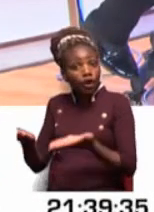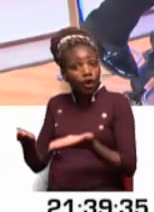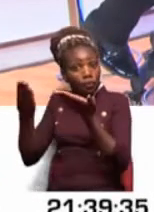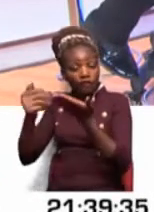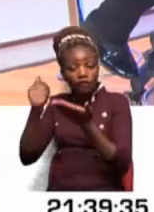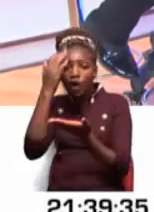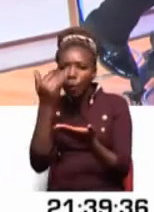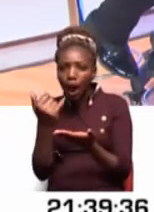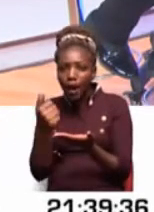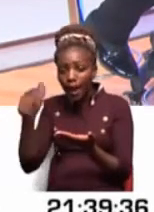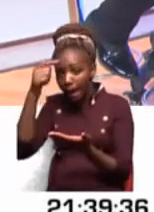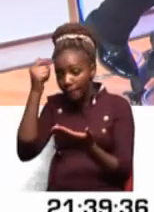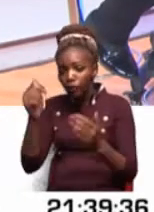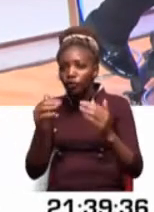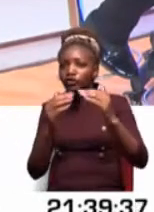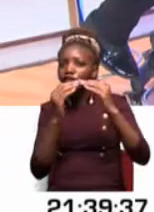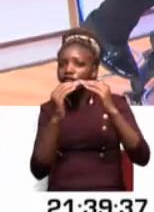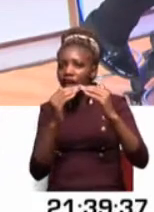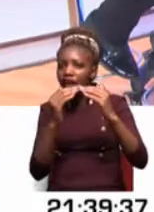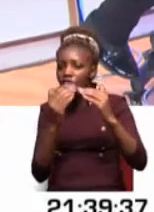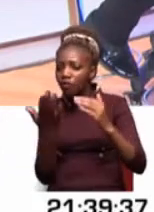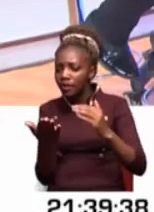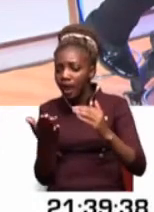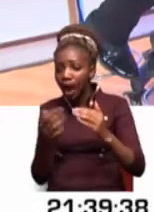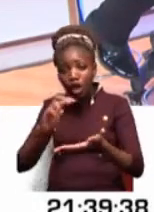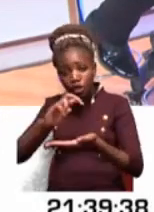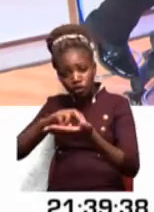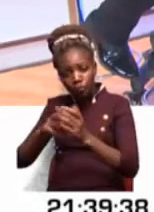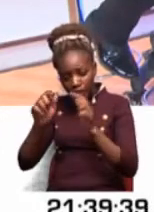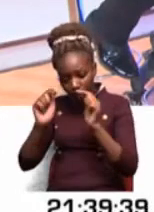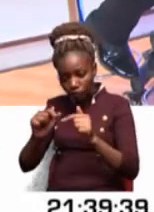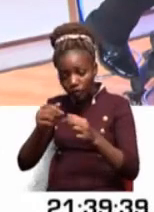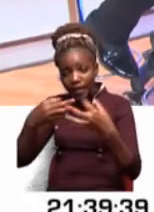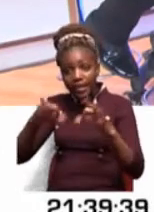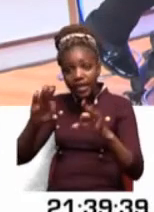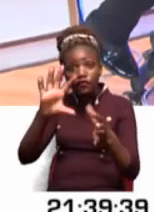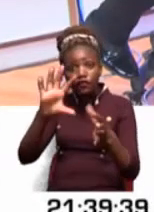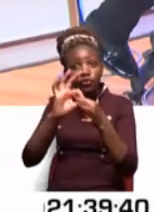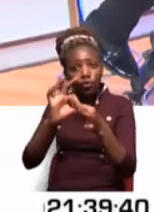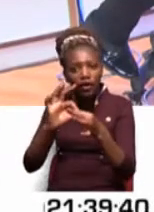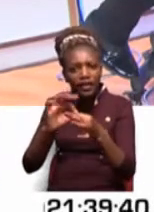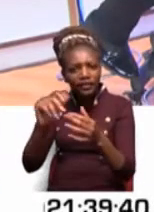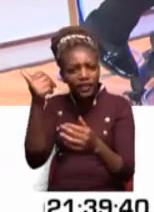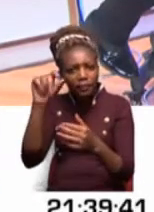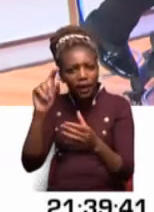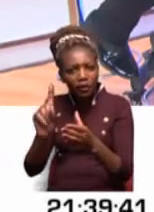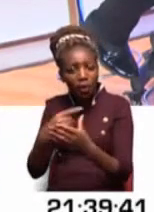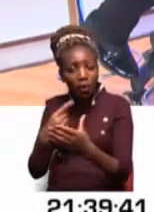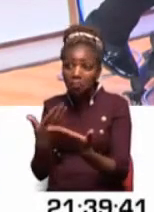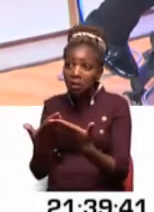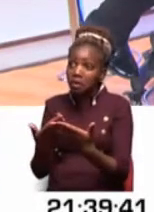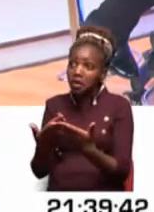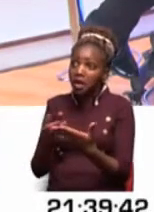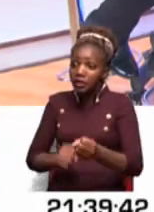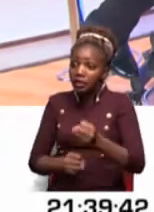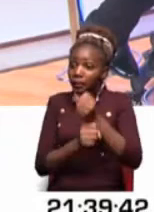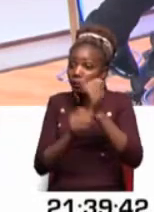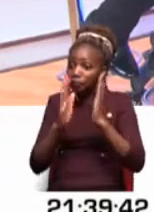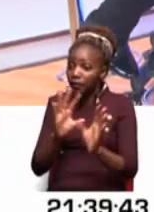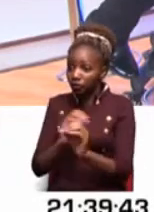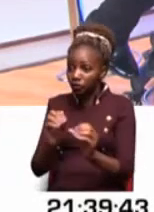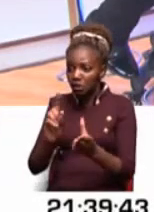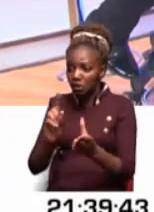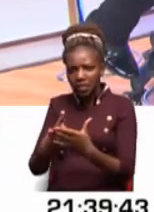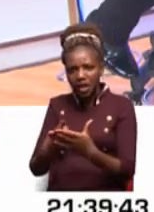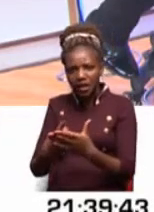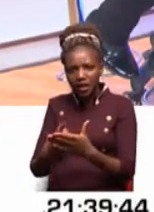of the level playing field. So today, if you're not really connected or if you don't have a godfather, what are the chances of getting